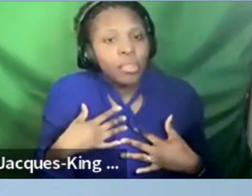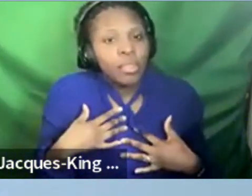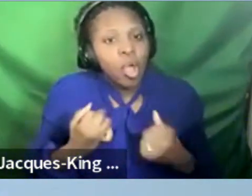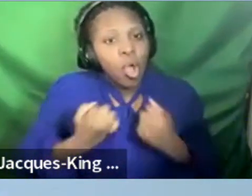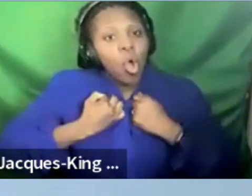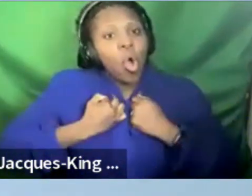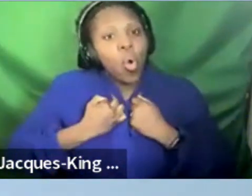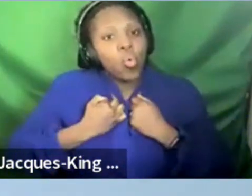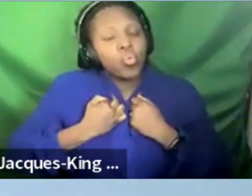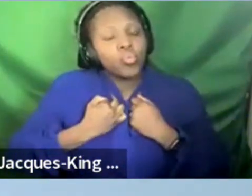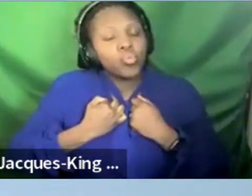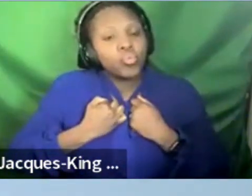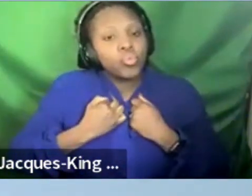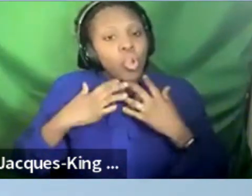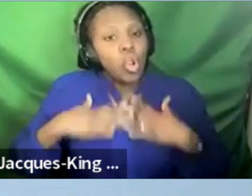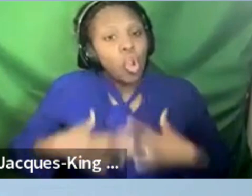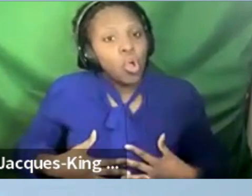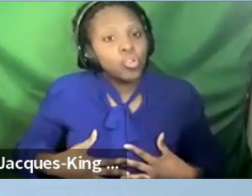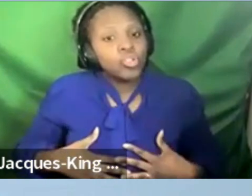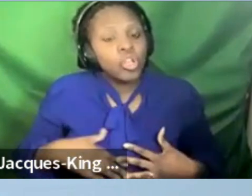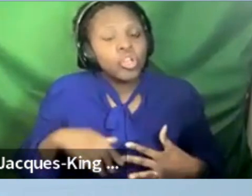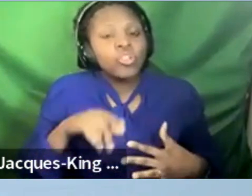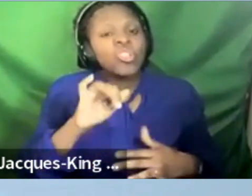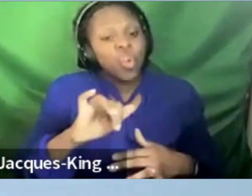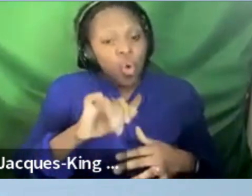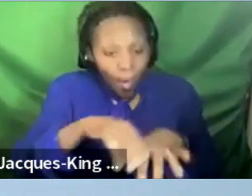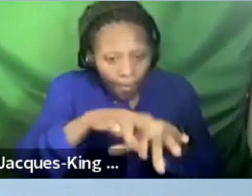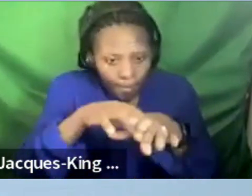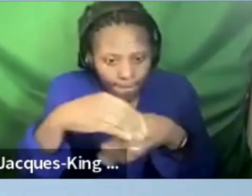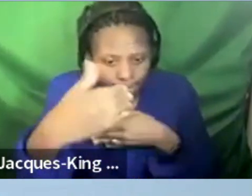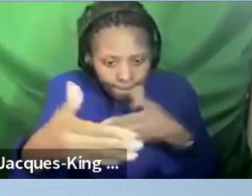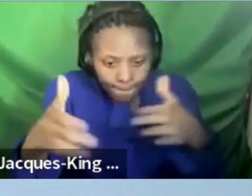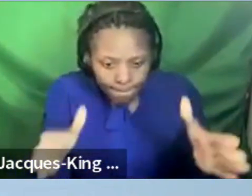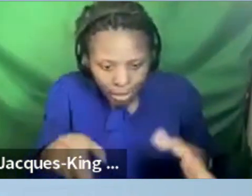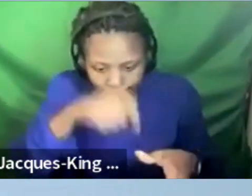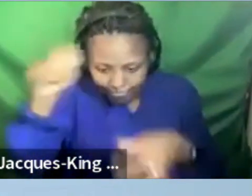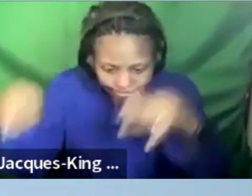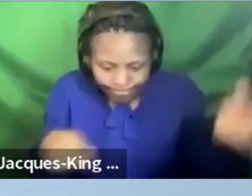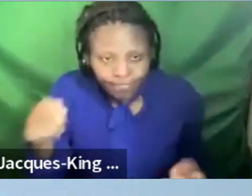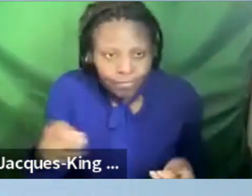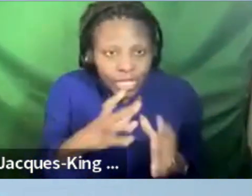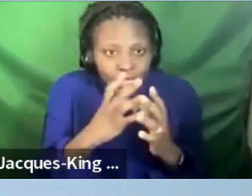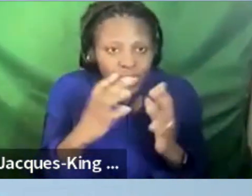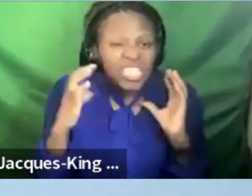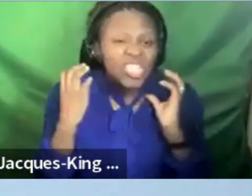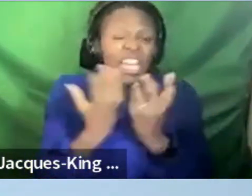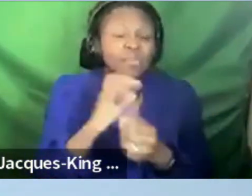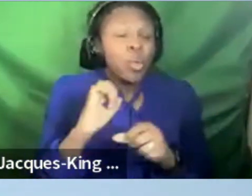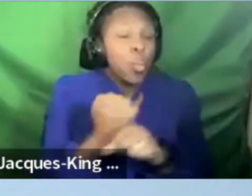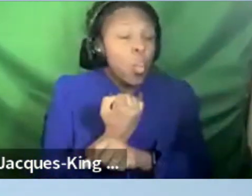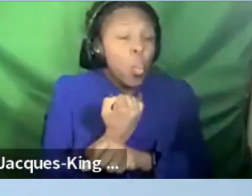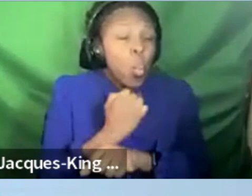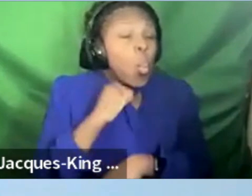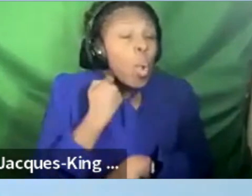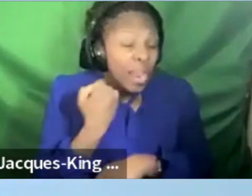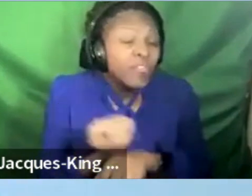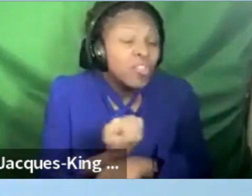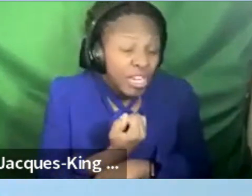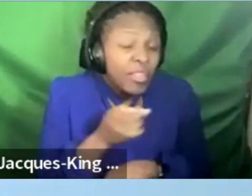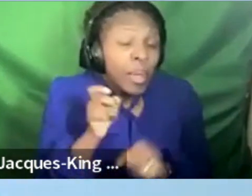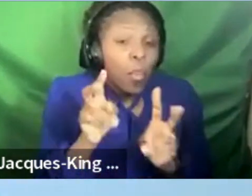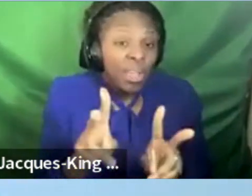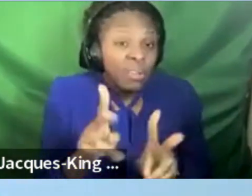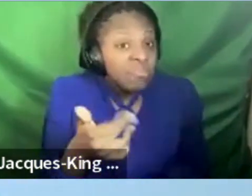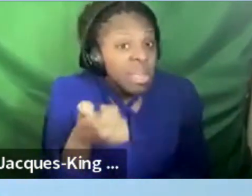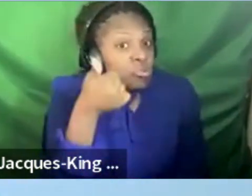clothes and you become the character out of a dressing up box essentially. Sounds a bit like that's how Shakespeare would have done it. And that's a perfectly